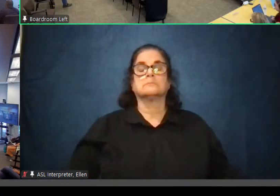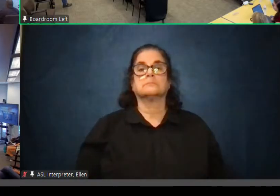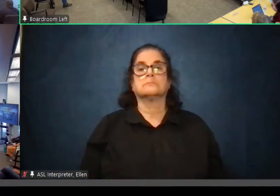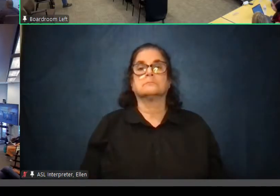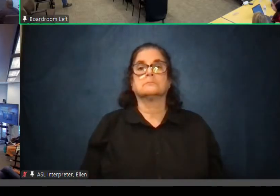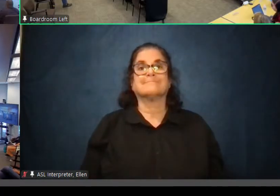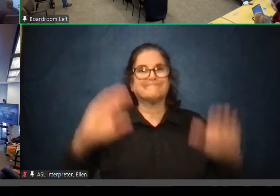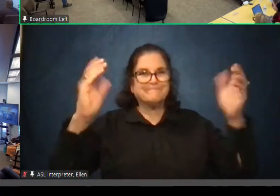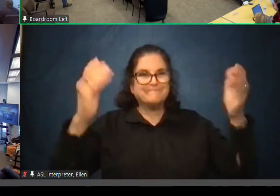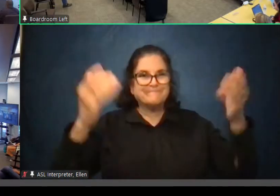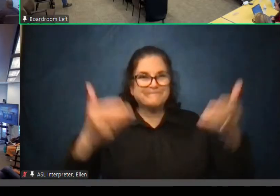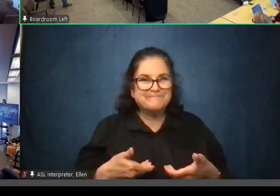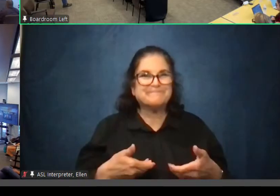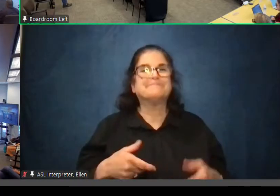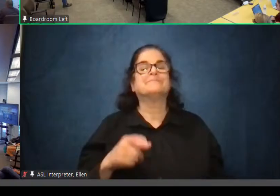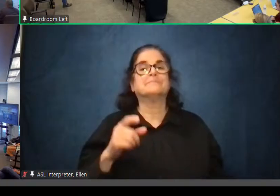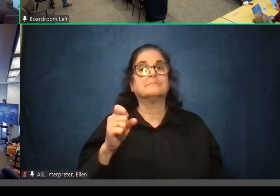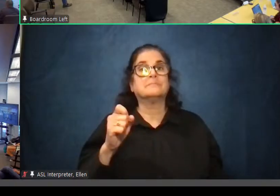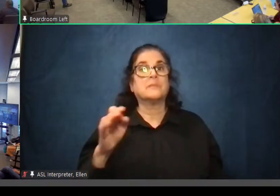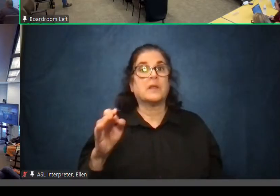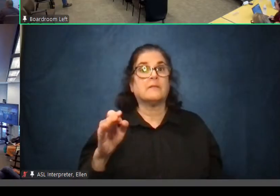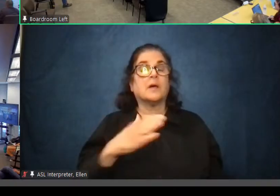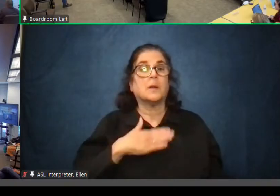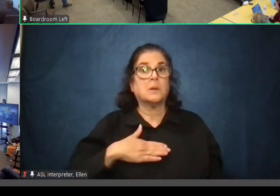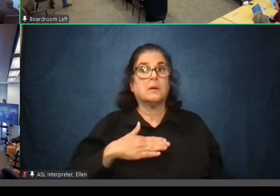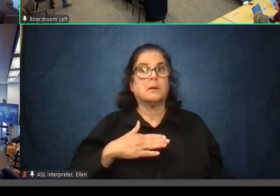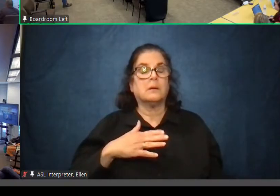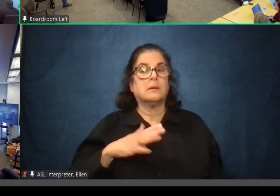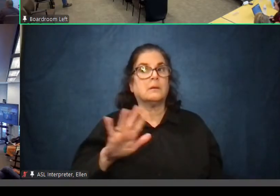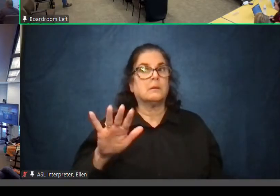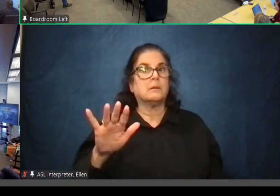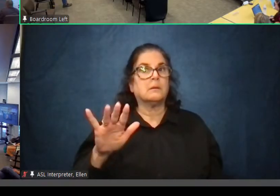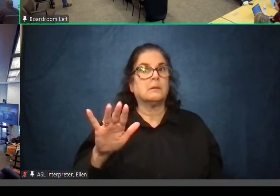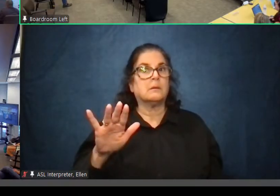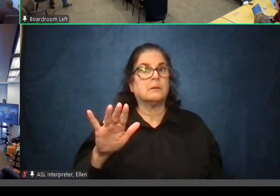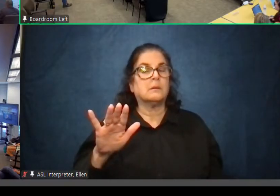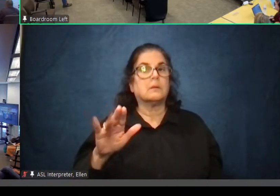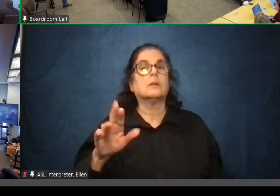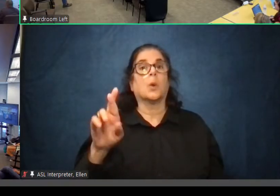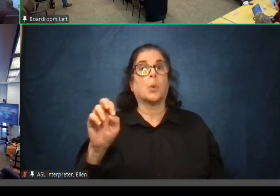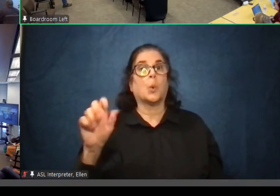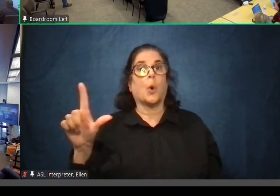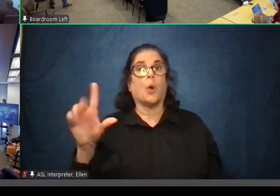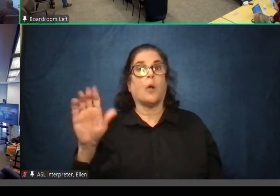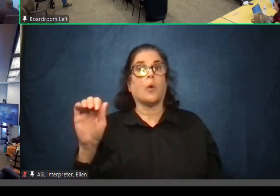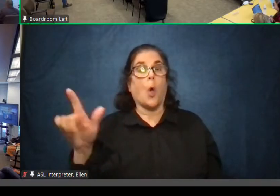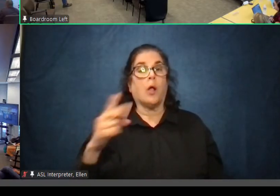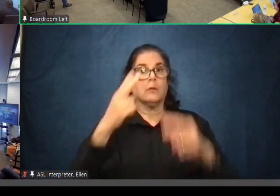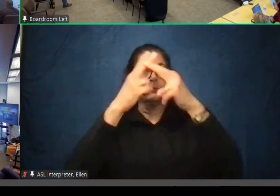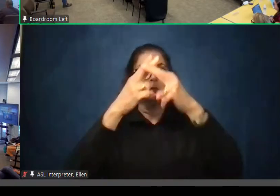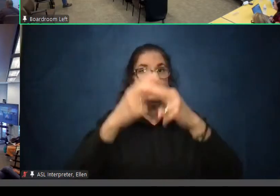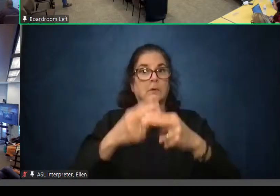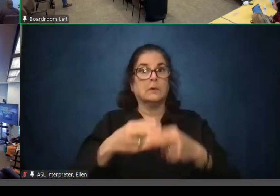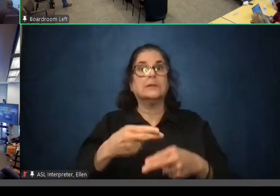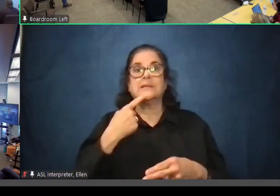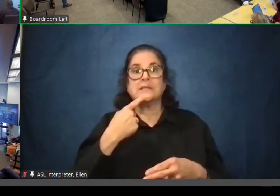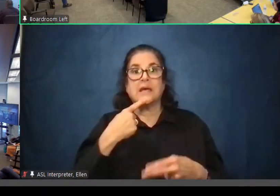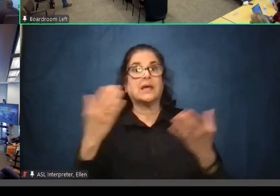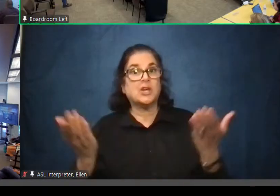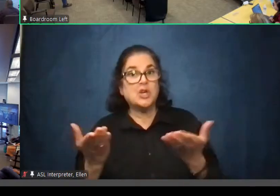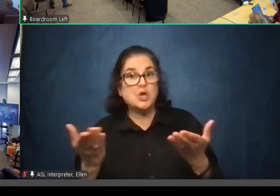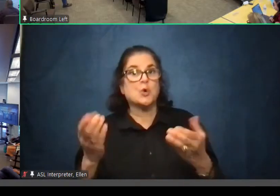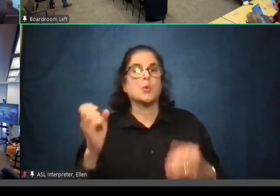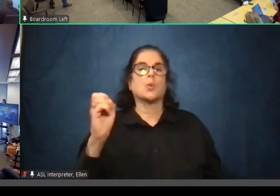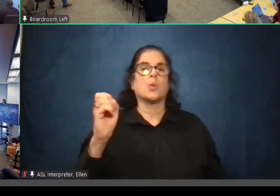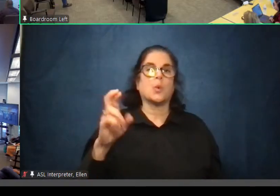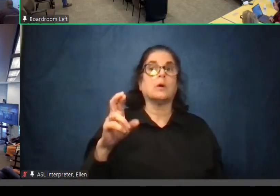Welcome, everyone. If you could please start the roll call. If you can please say here present, state if you are with any organization,